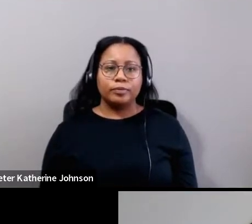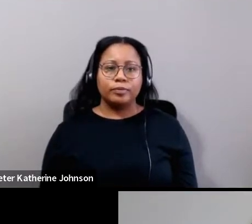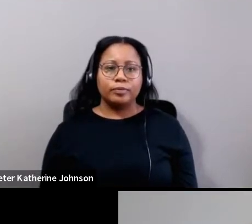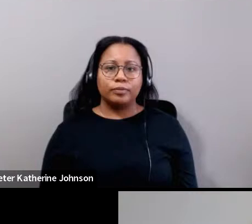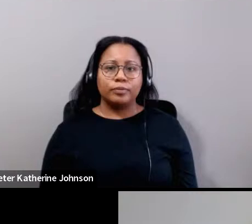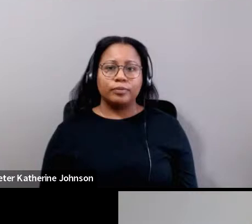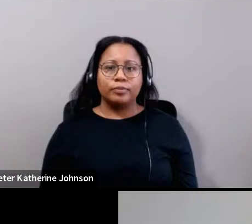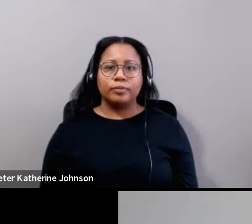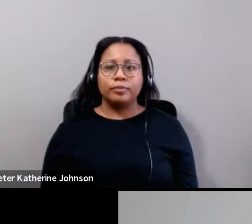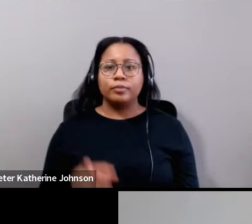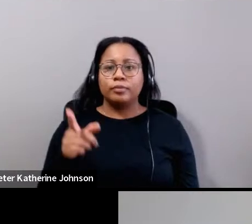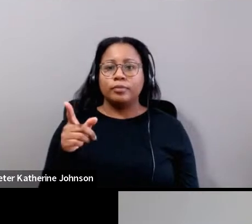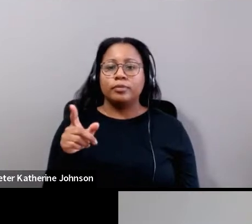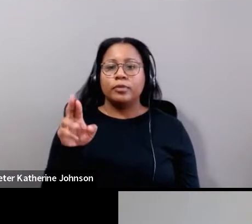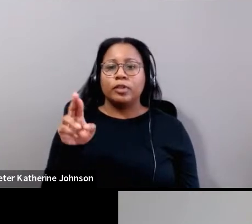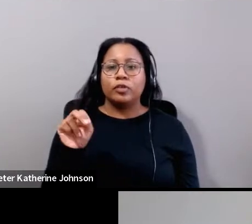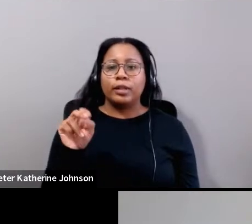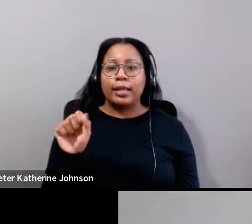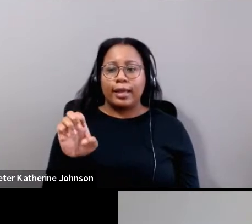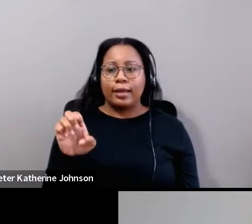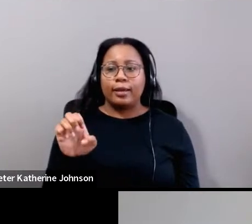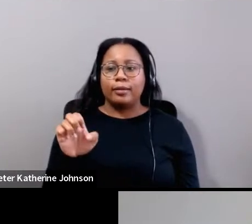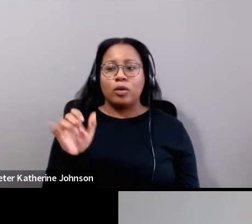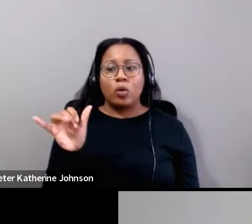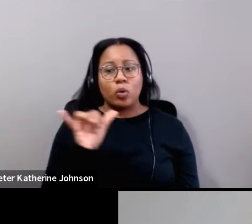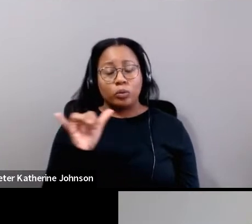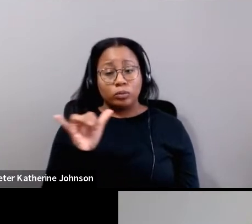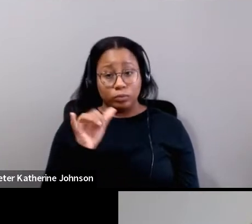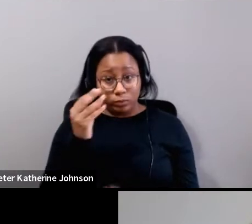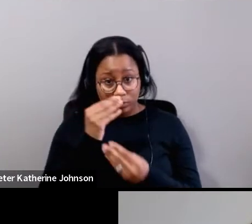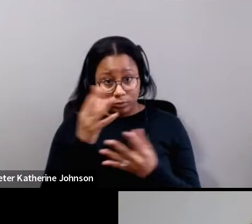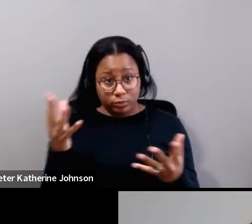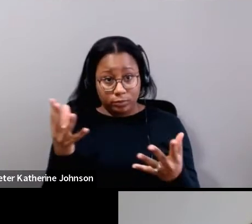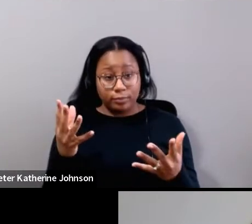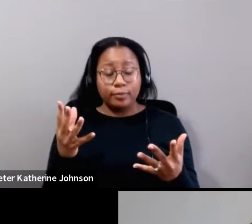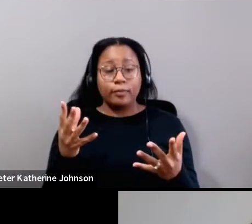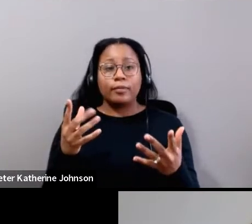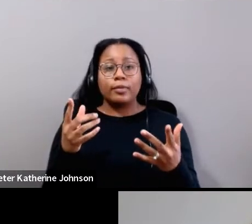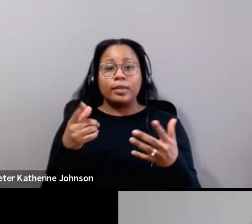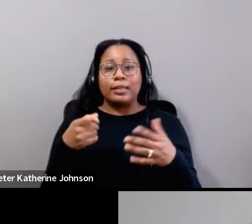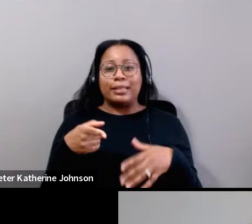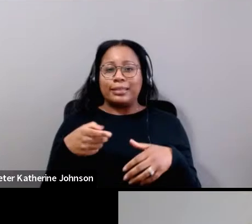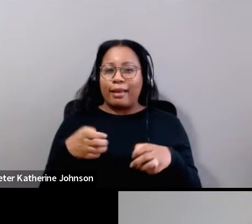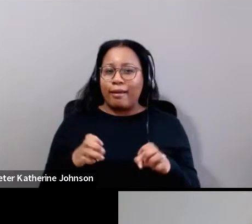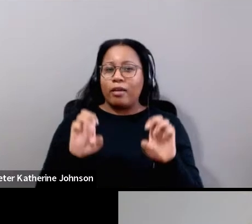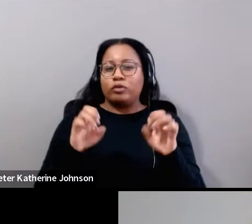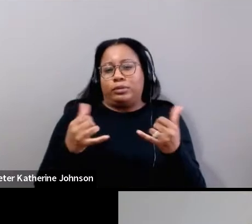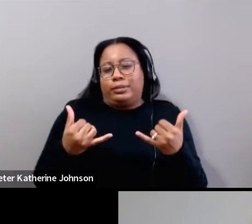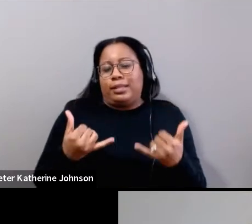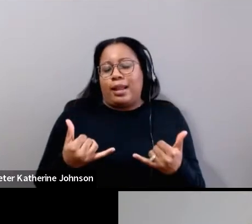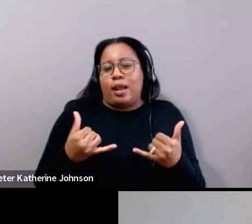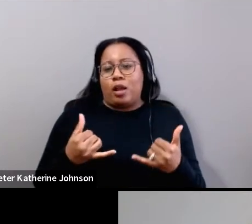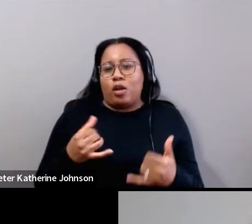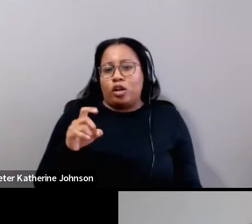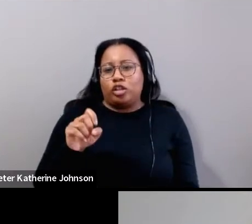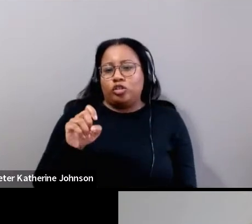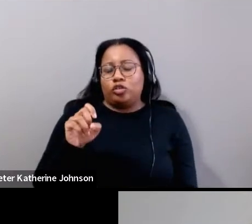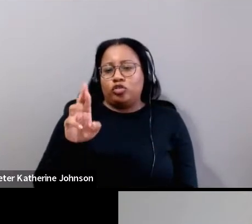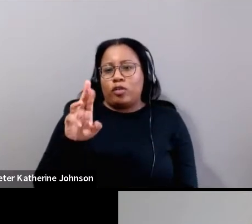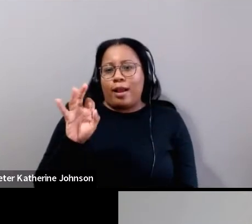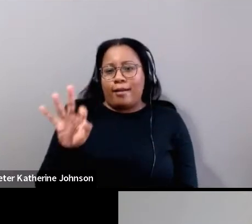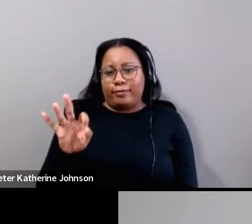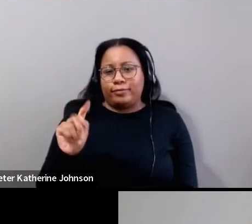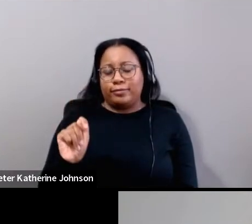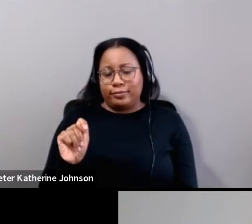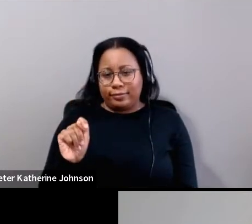I'll also just quickly note that we are in a draft phase of this effort. So we really encourage those comments and